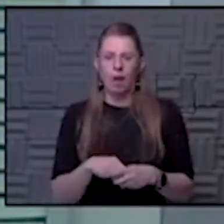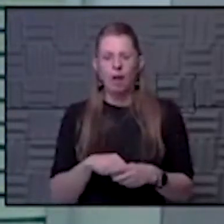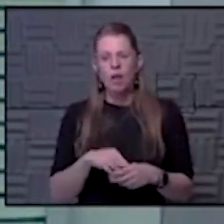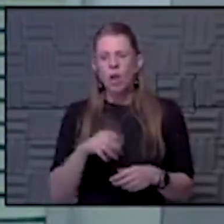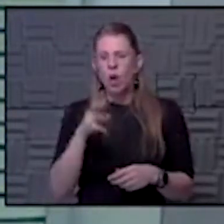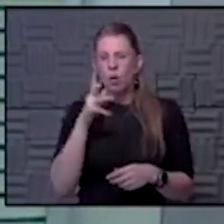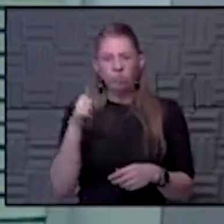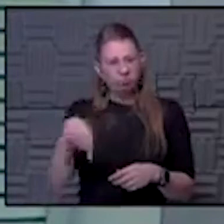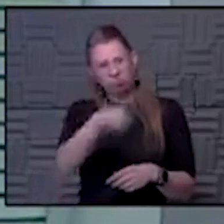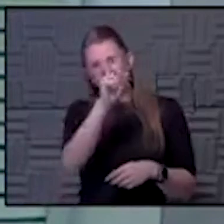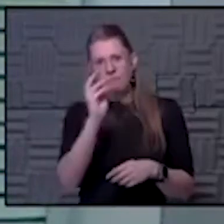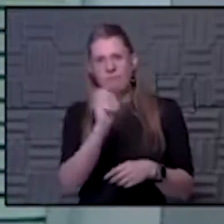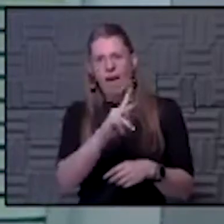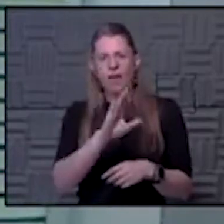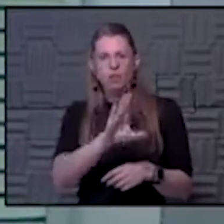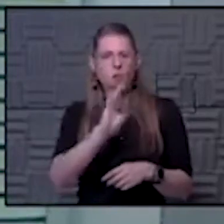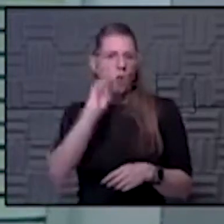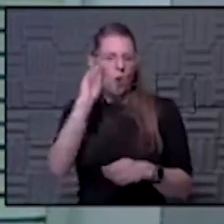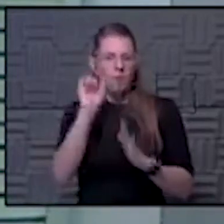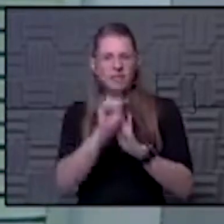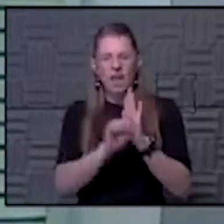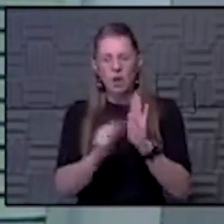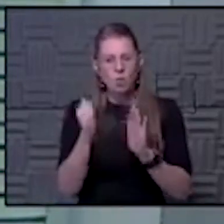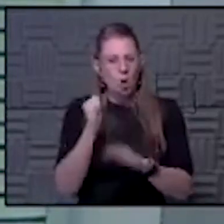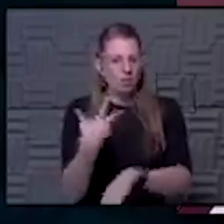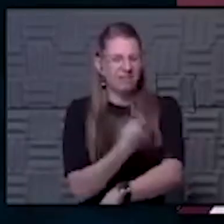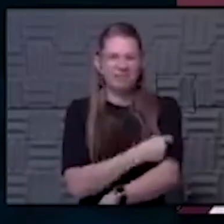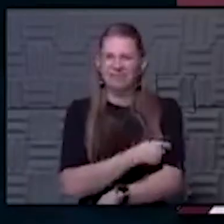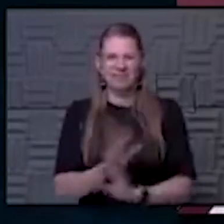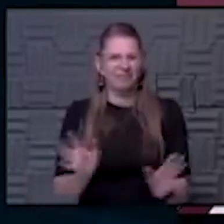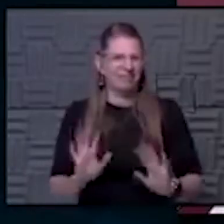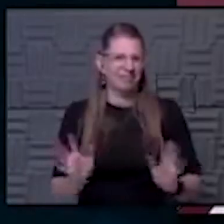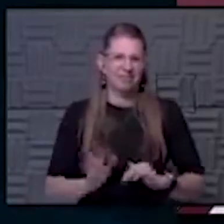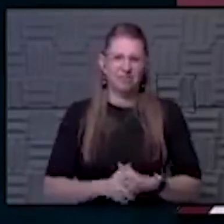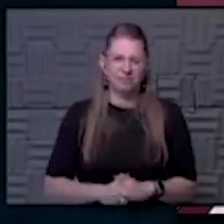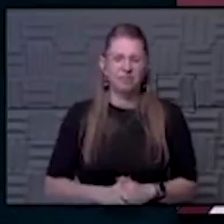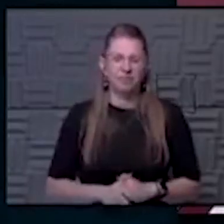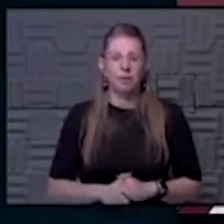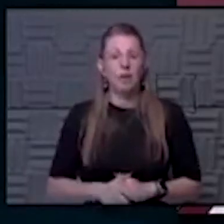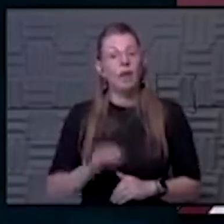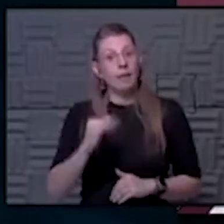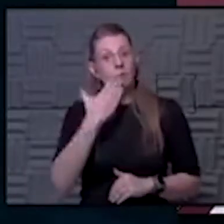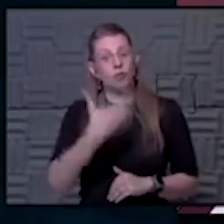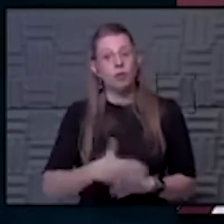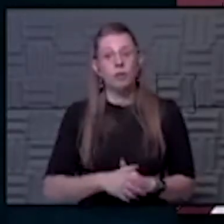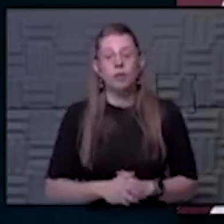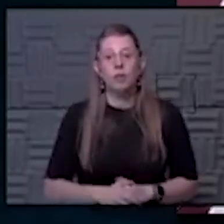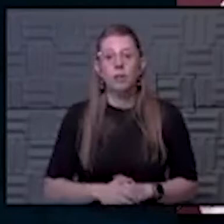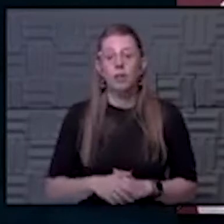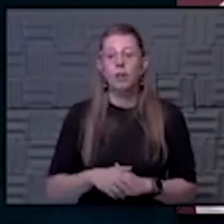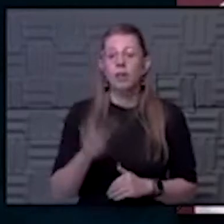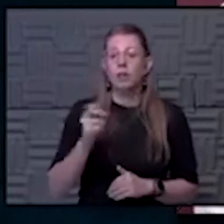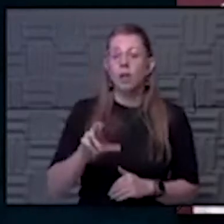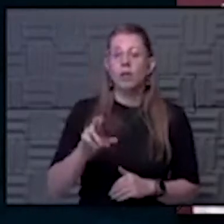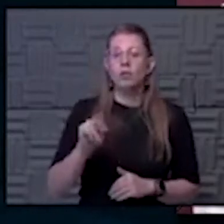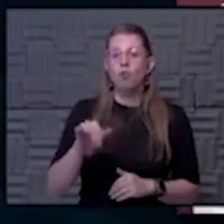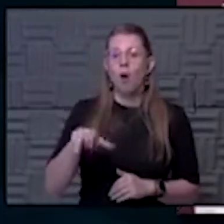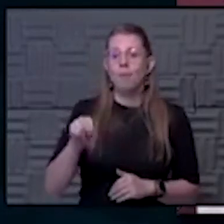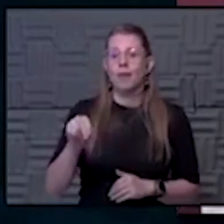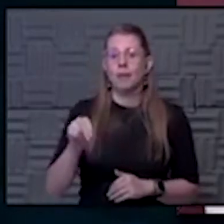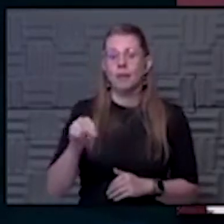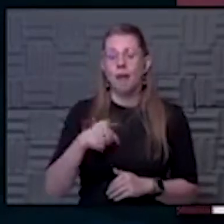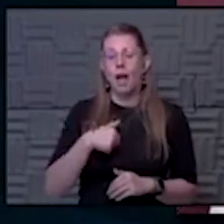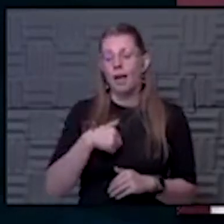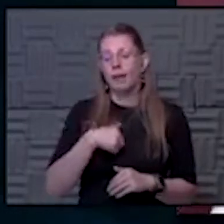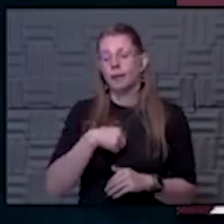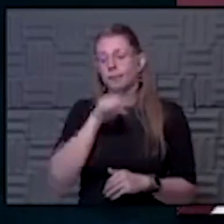your home state. We won't immunize you here. We'll immunize you here. All right, so good. Well, Dr. Norman, I just want to, I love to tease you because